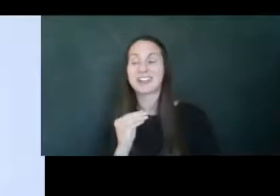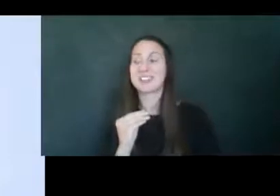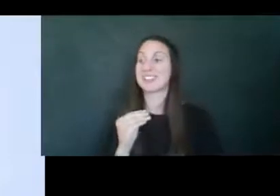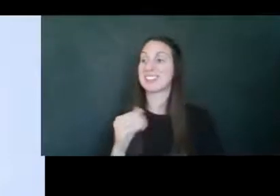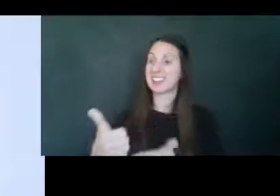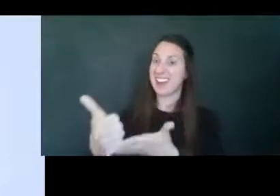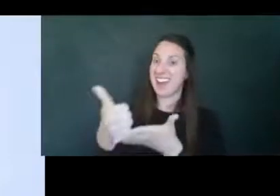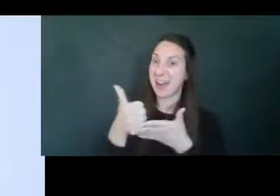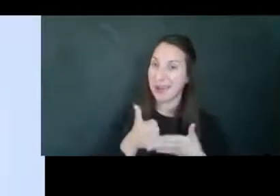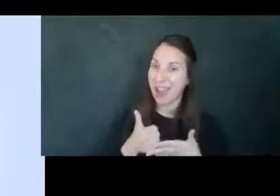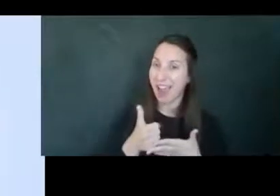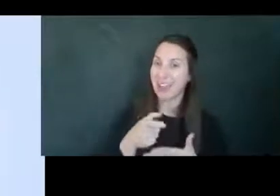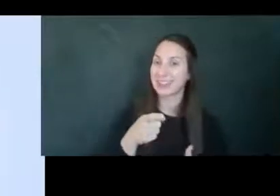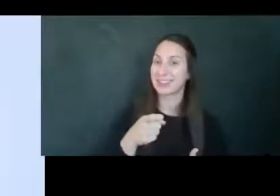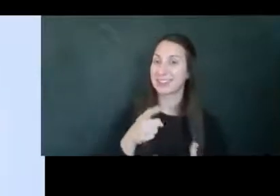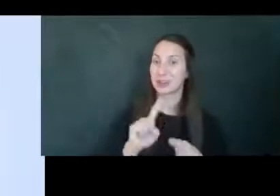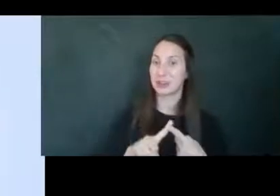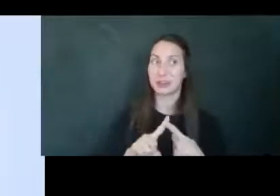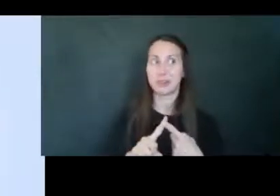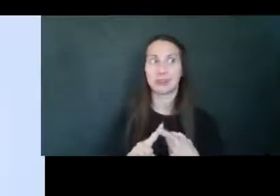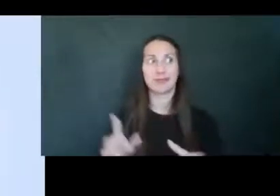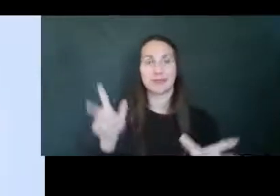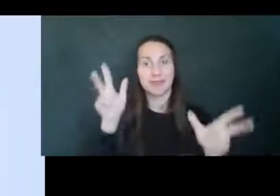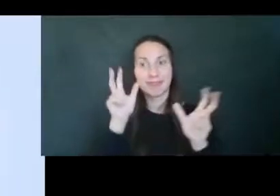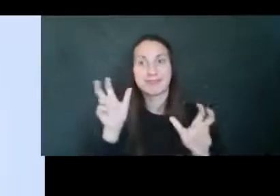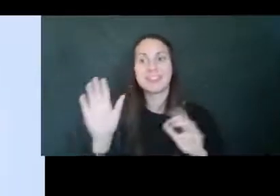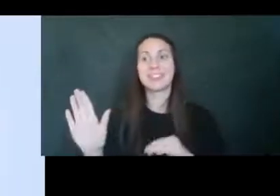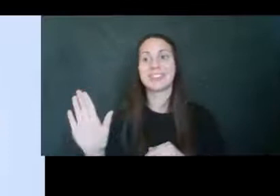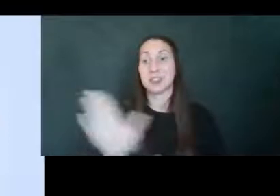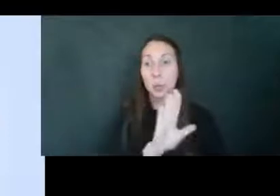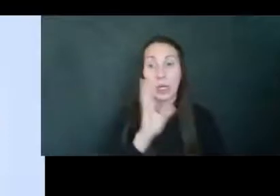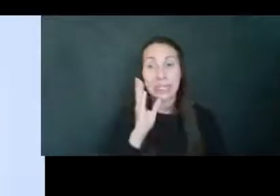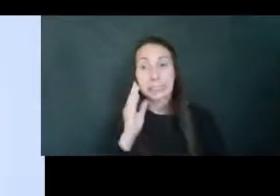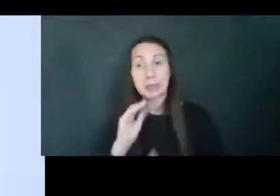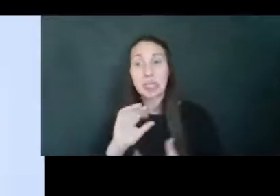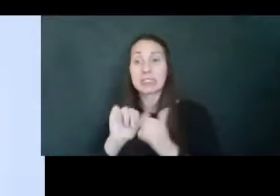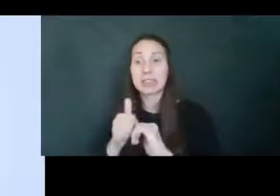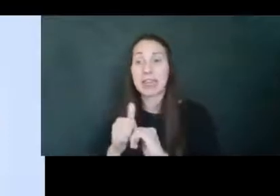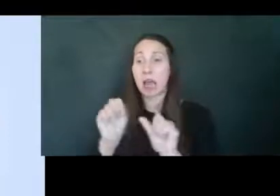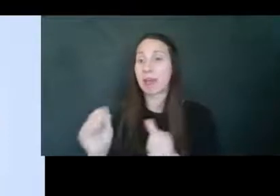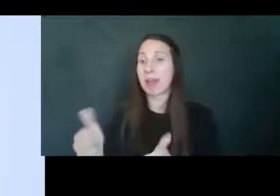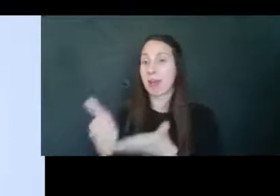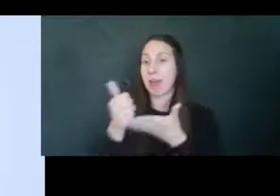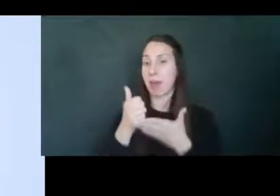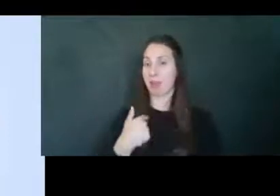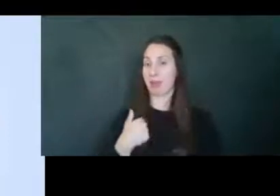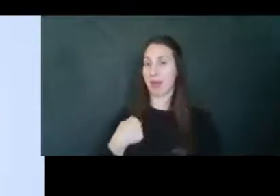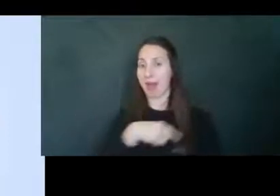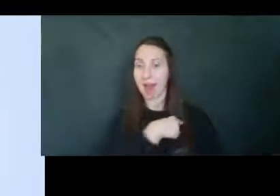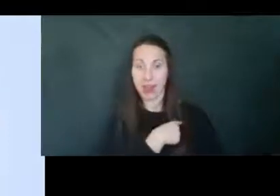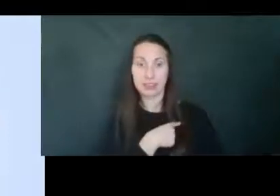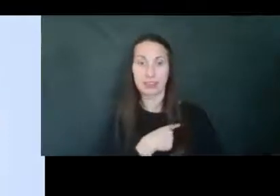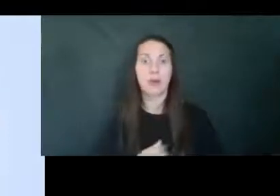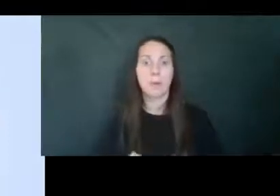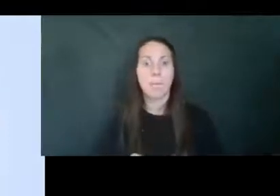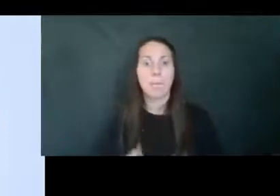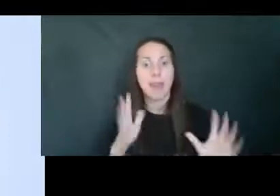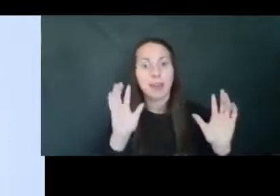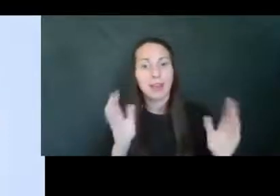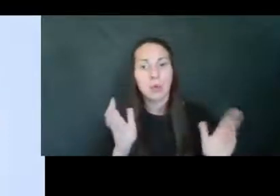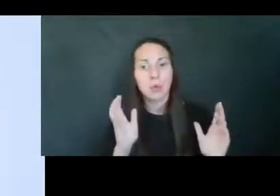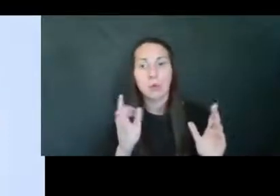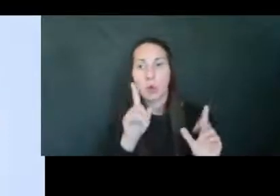apply it to our individual organizations and communities. Many questions have been posted in the chat boxes,